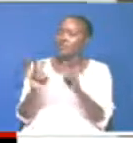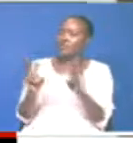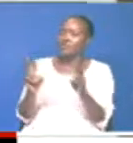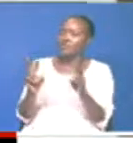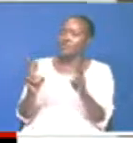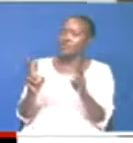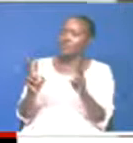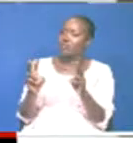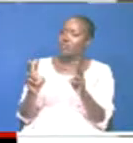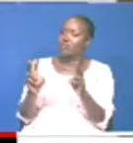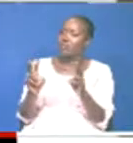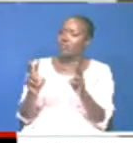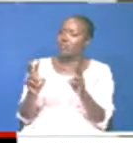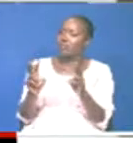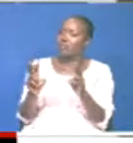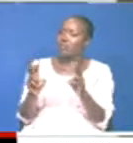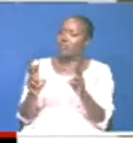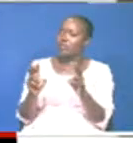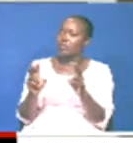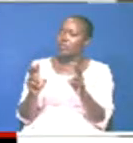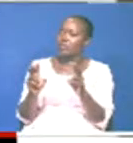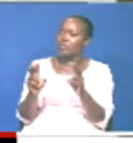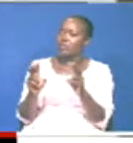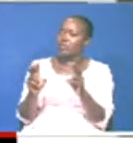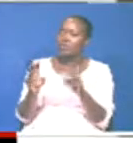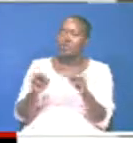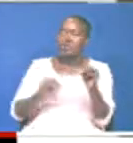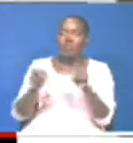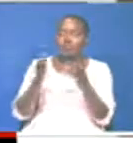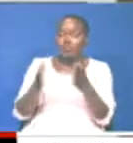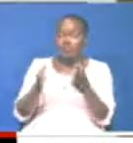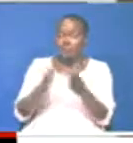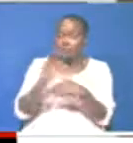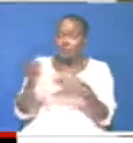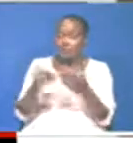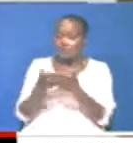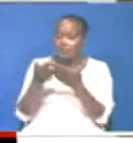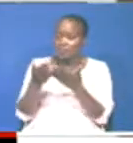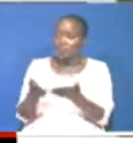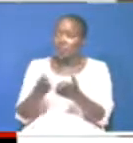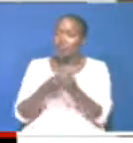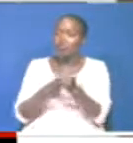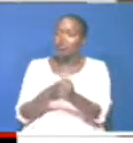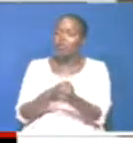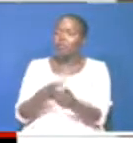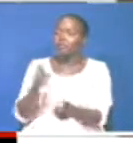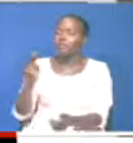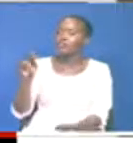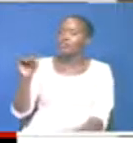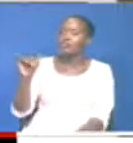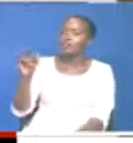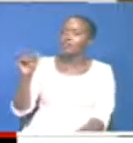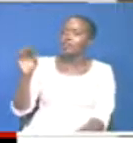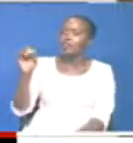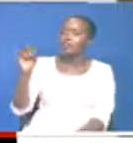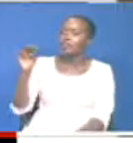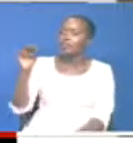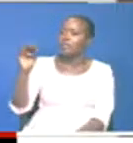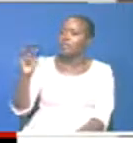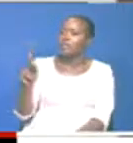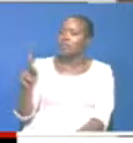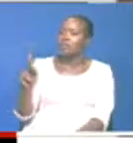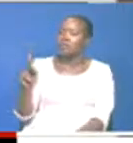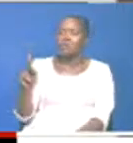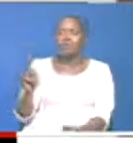of top-notch managers here, led by Nyamboki. And I was wondering now, these people, what's